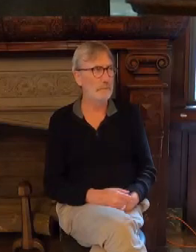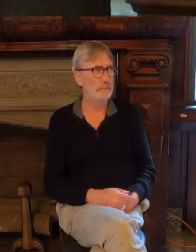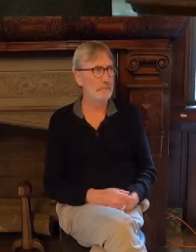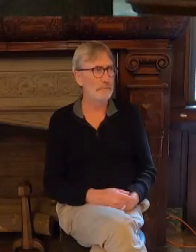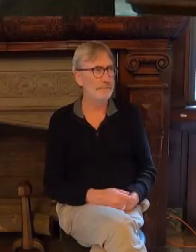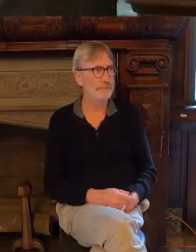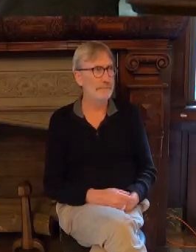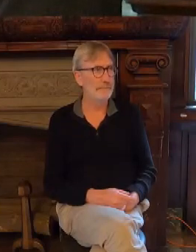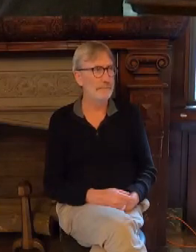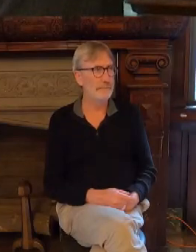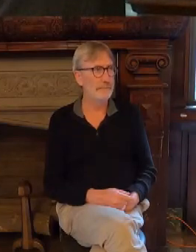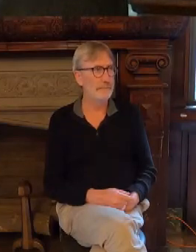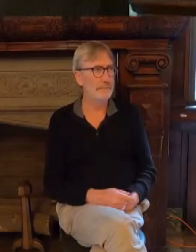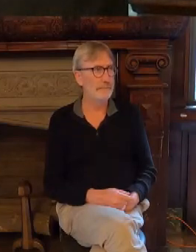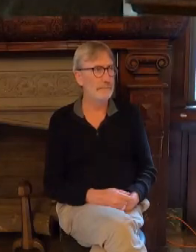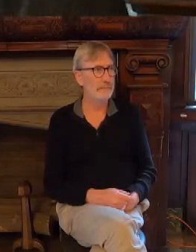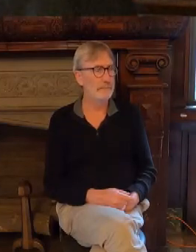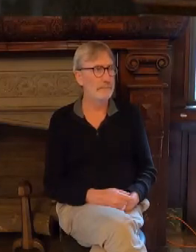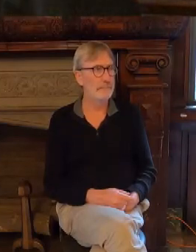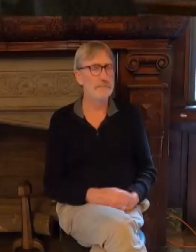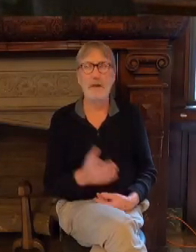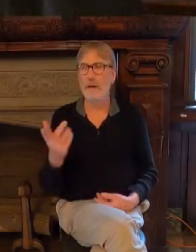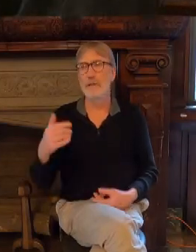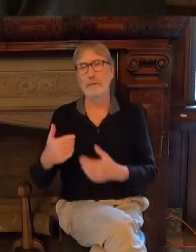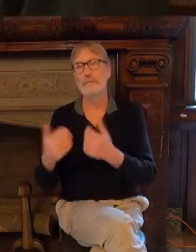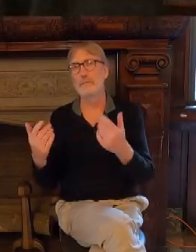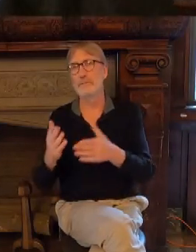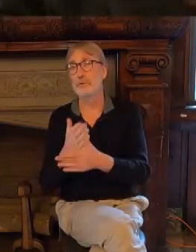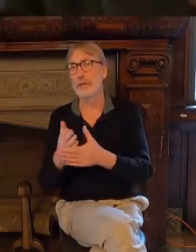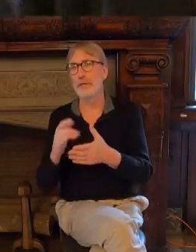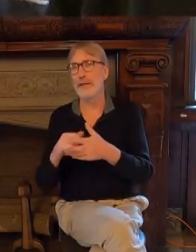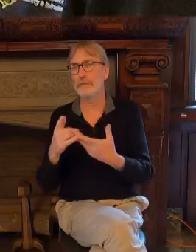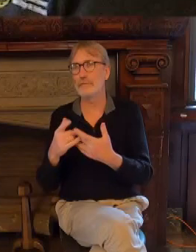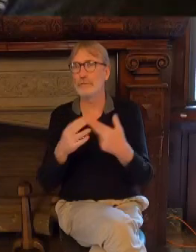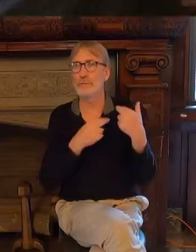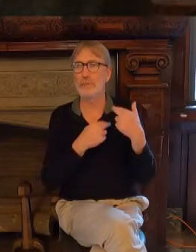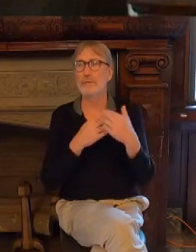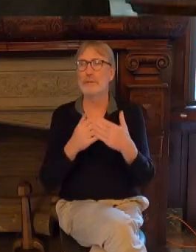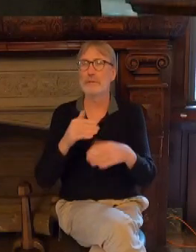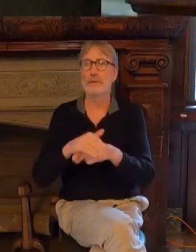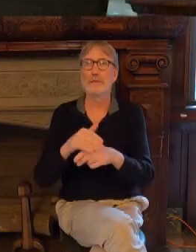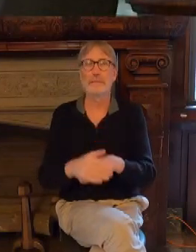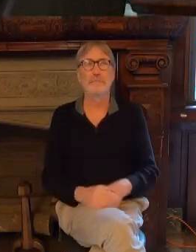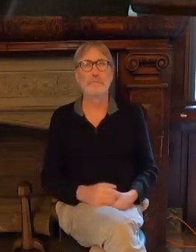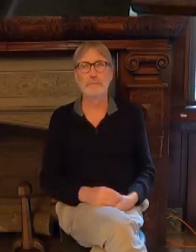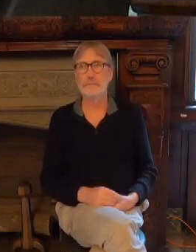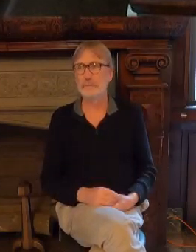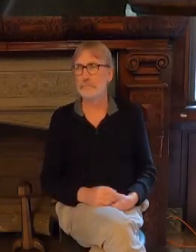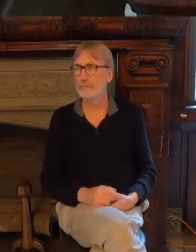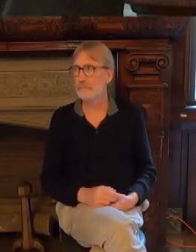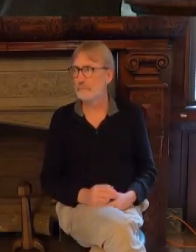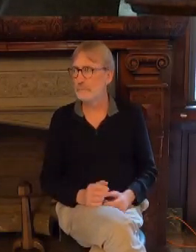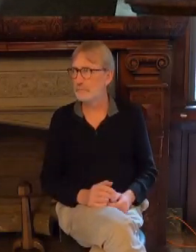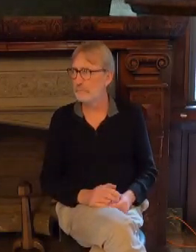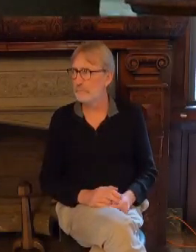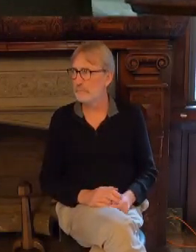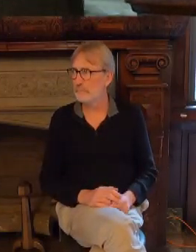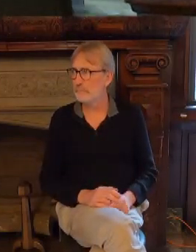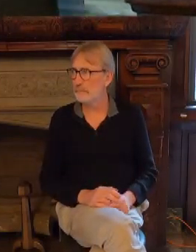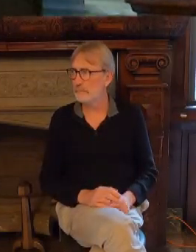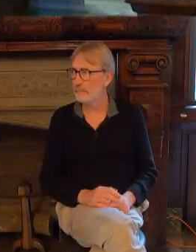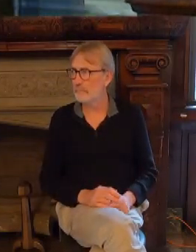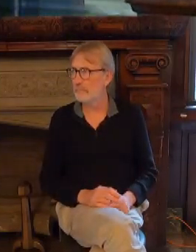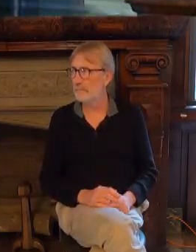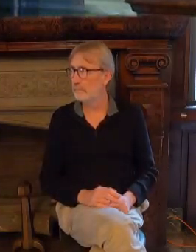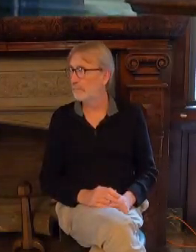we split it up tonight. So Patty started us off. So thank you. And thank you all. Audrey, do you mind putting the Engage page link back